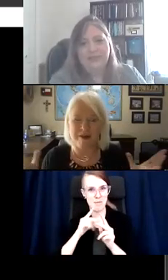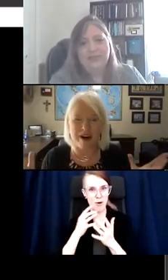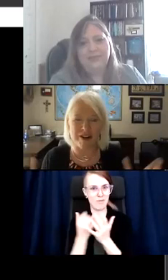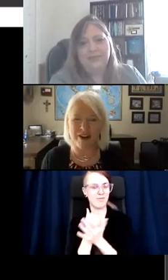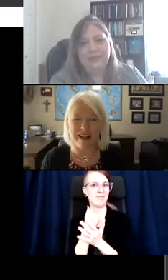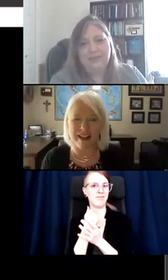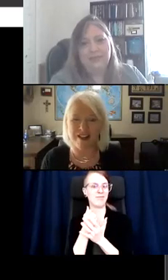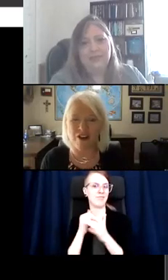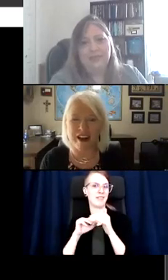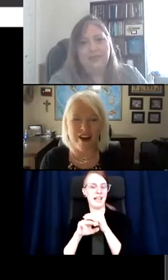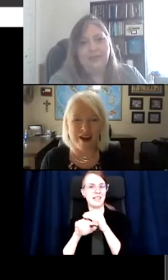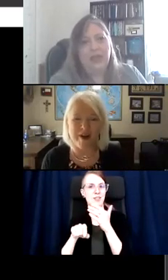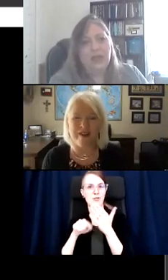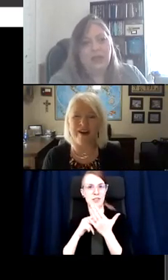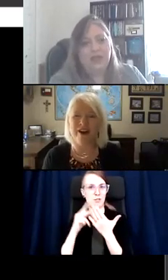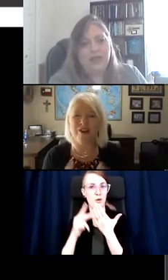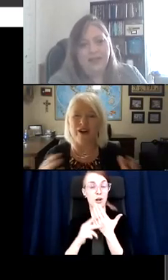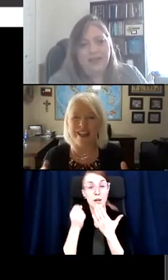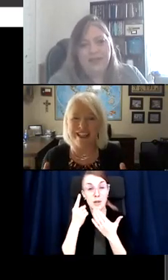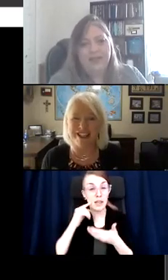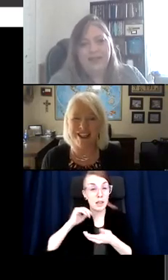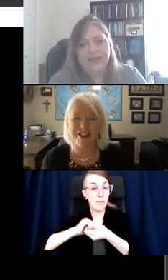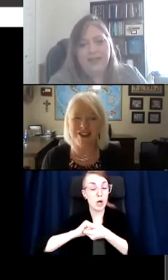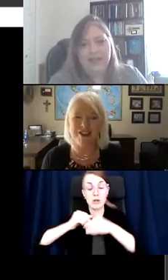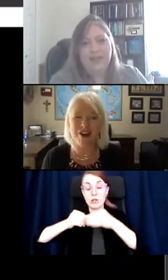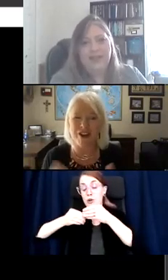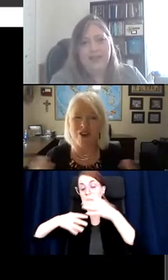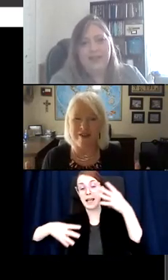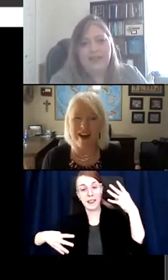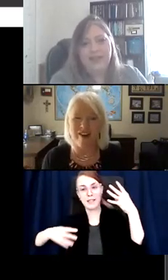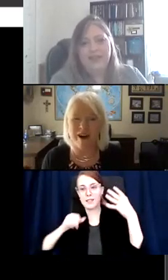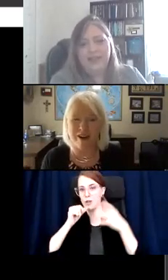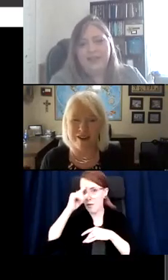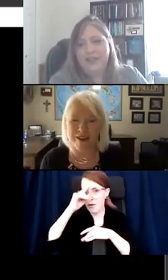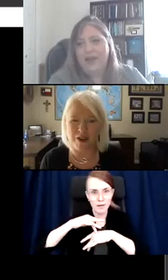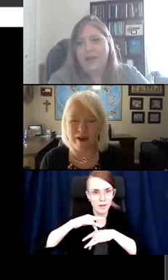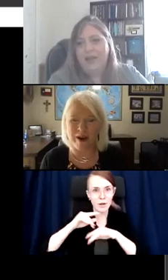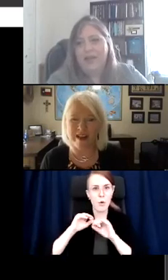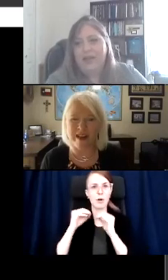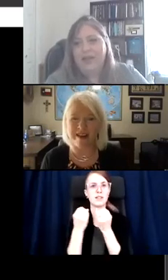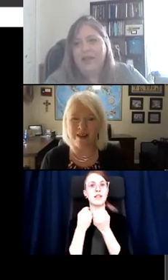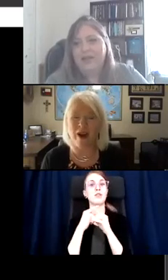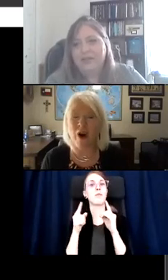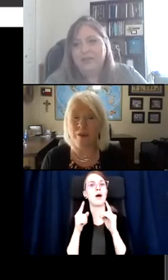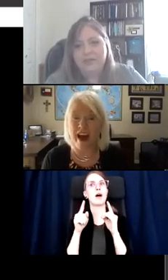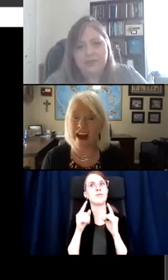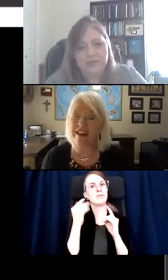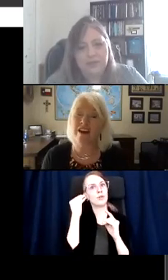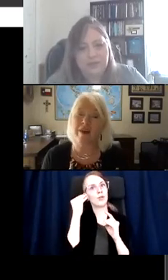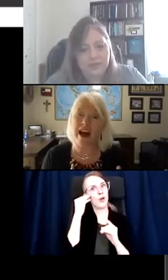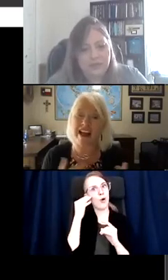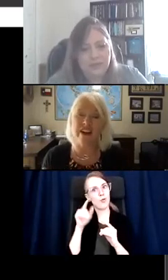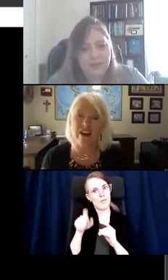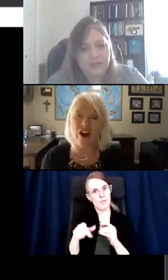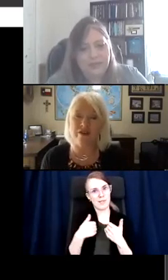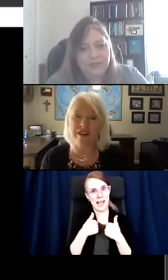Again, the partners are endless. Don't get caught up on the organizations. Just know that you have to have partners to do programs like this. And we hope that